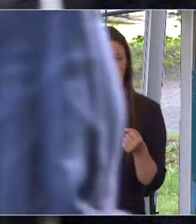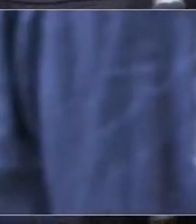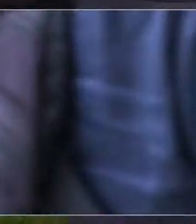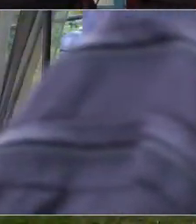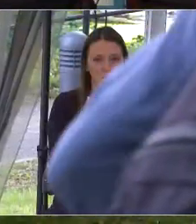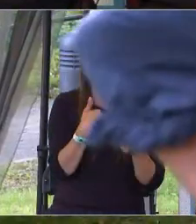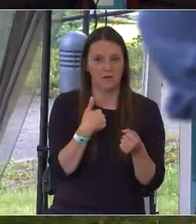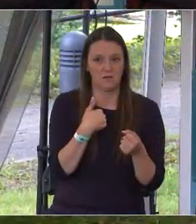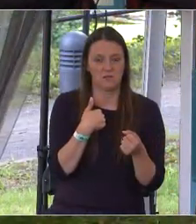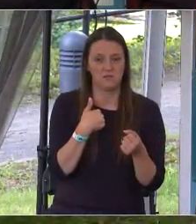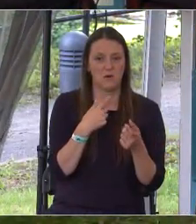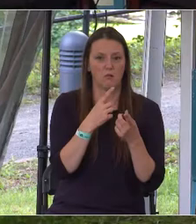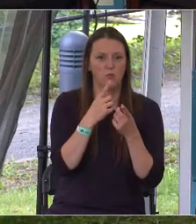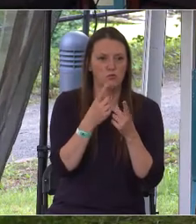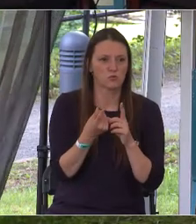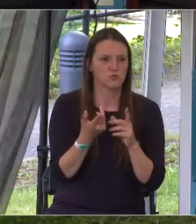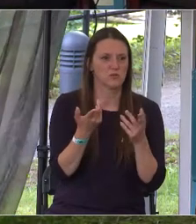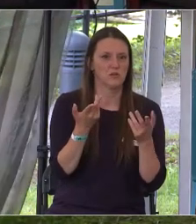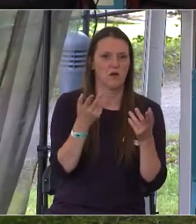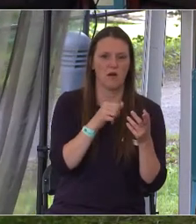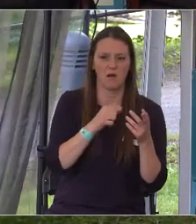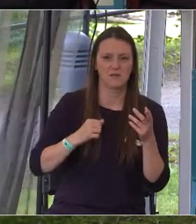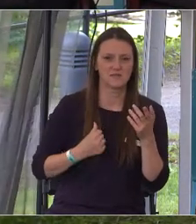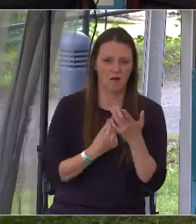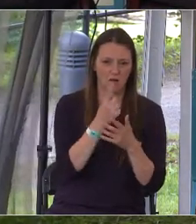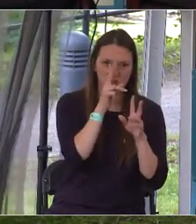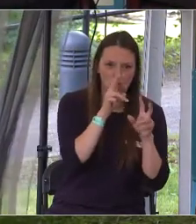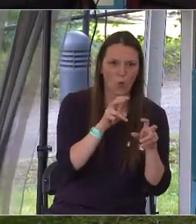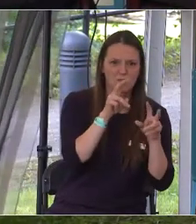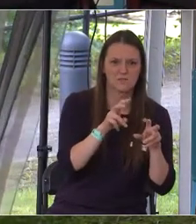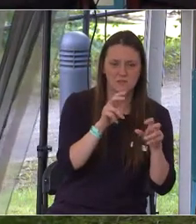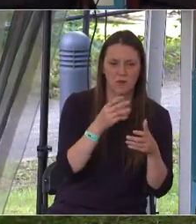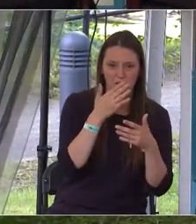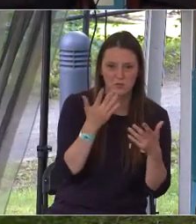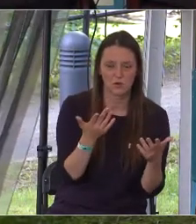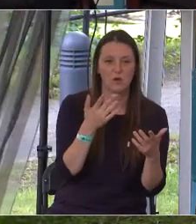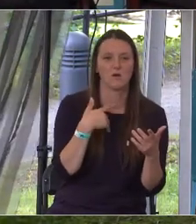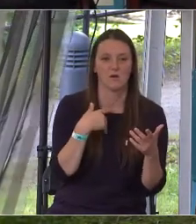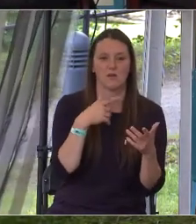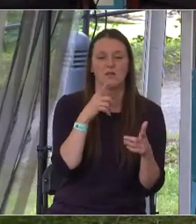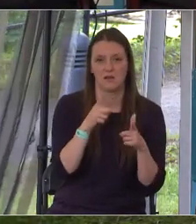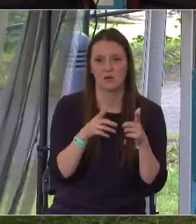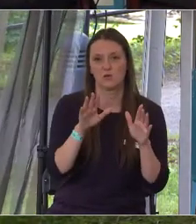to look for these things for yourself. But I can actually say, boys support it less.